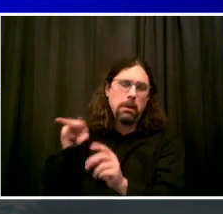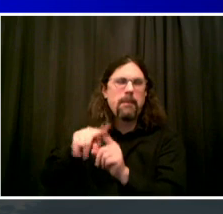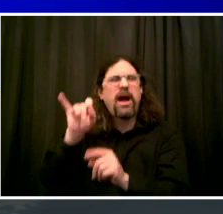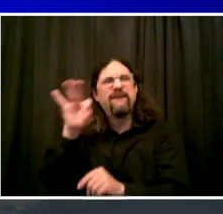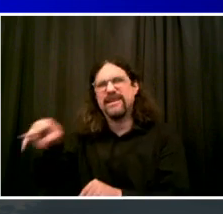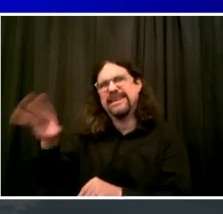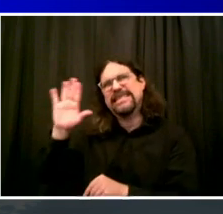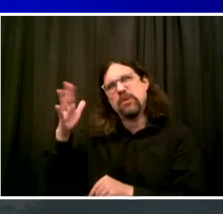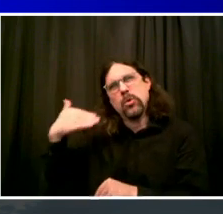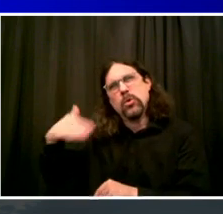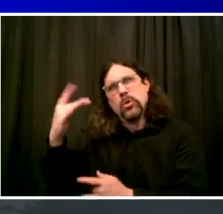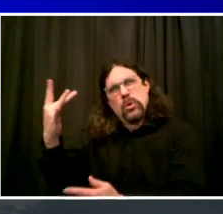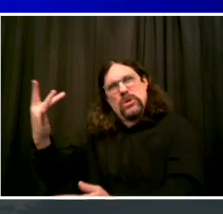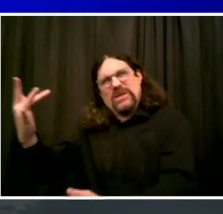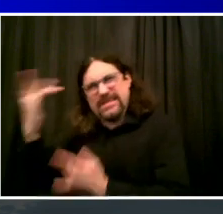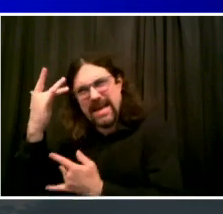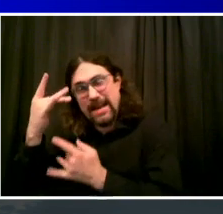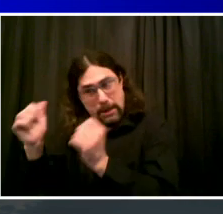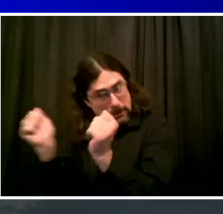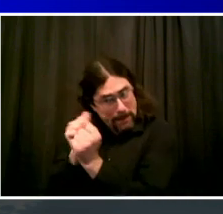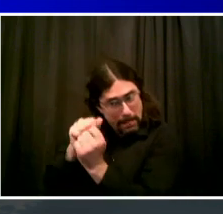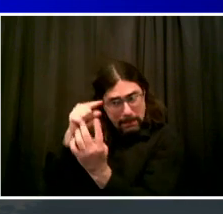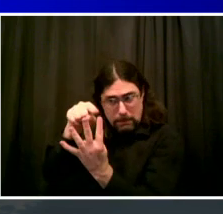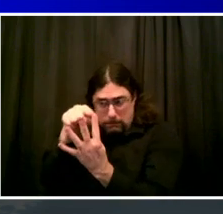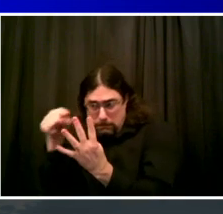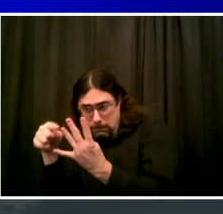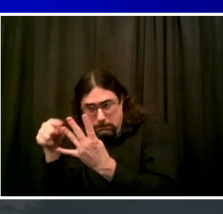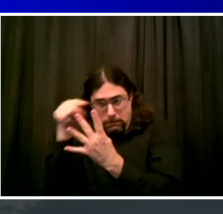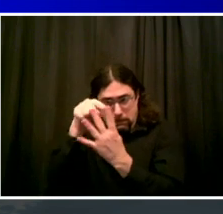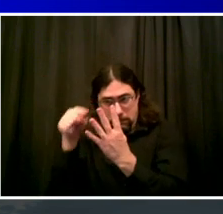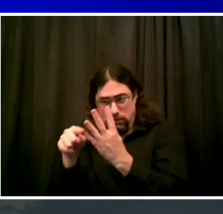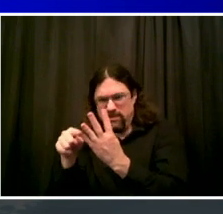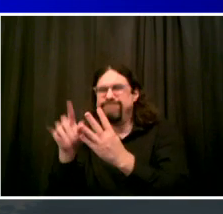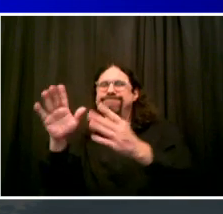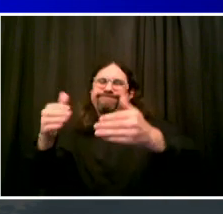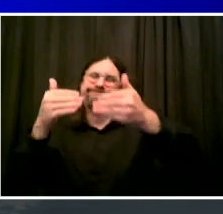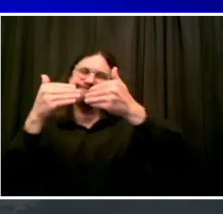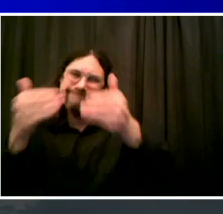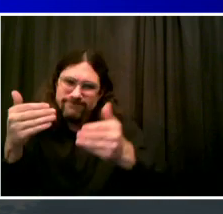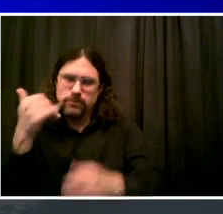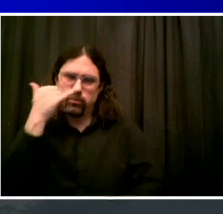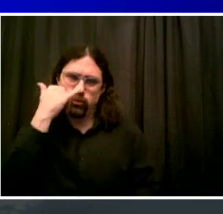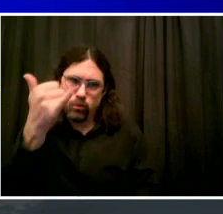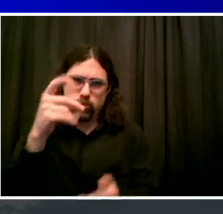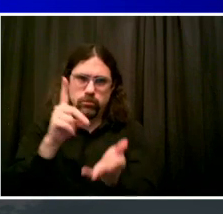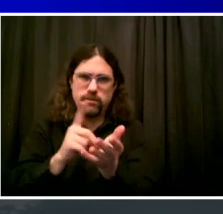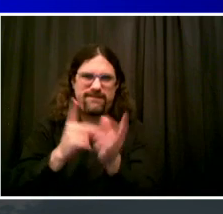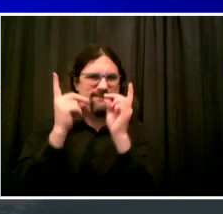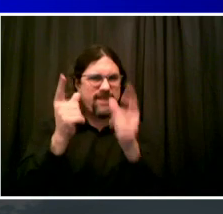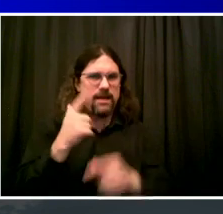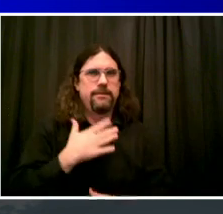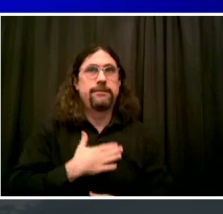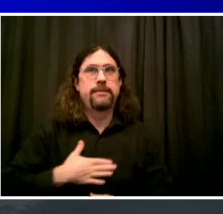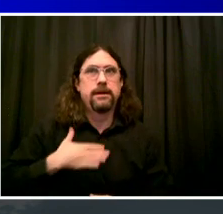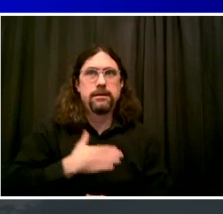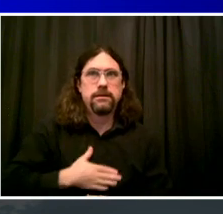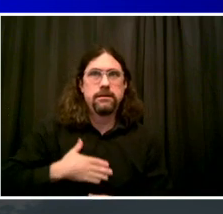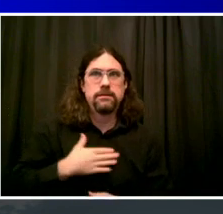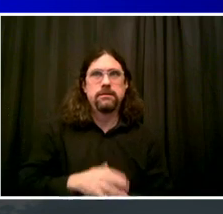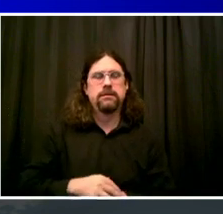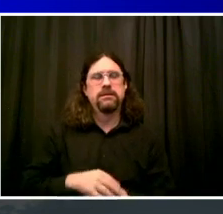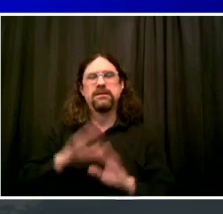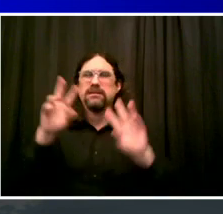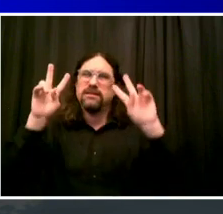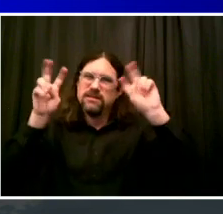can evaluate, the more chance of protecting the child and seeing them through this challenge safely.